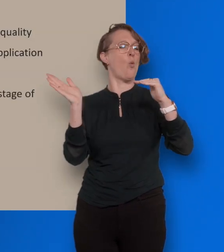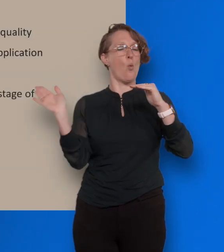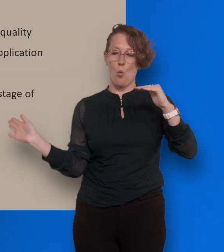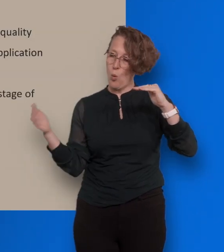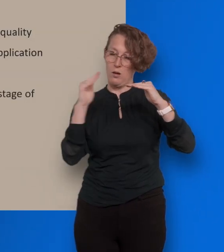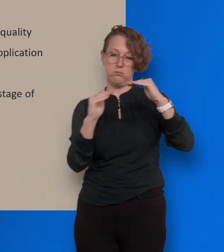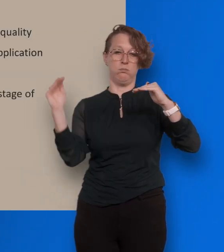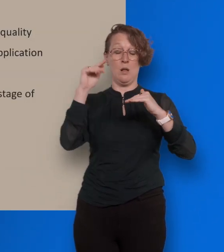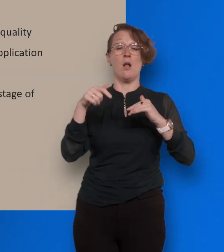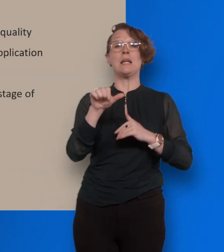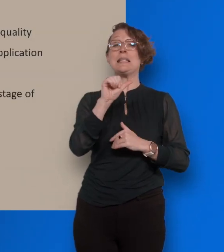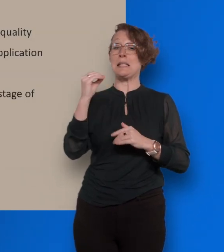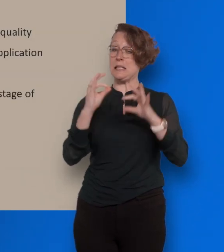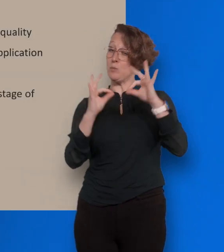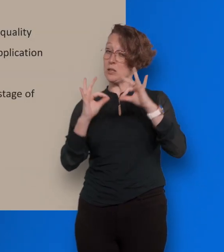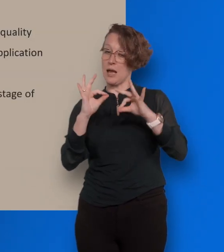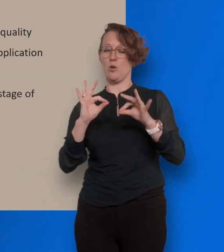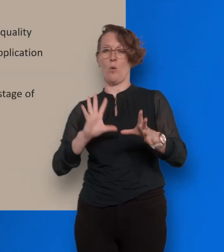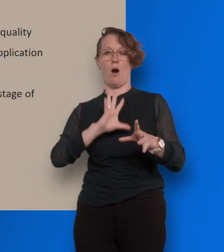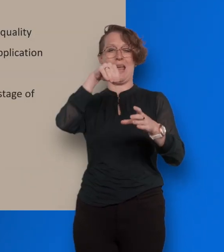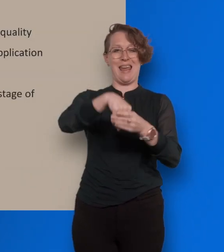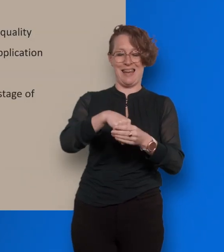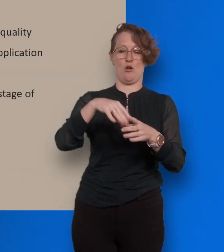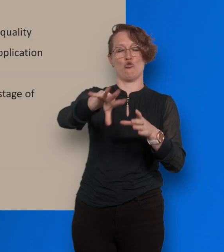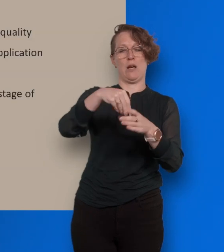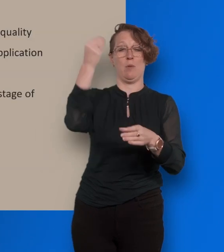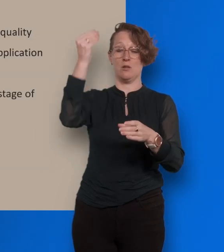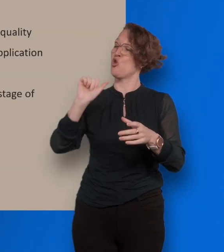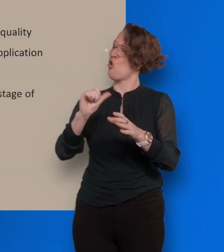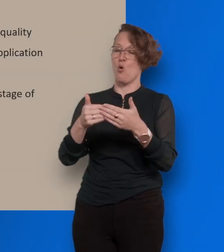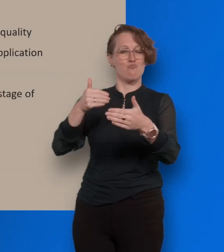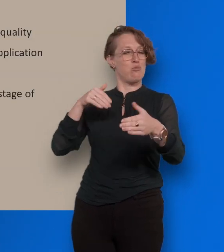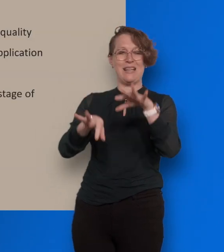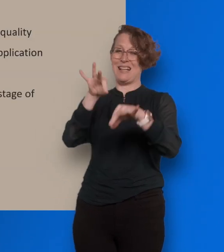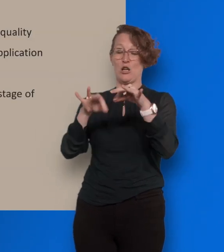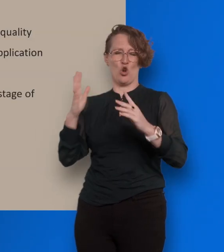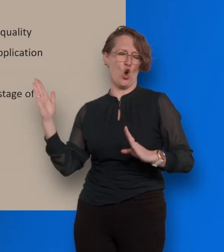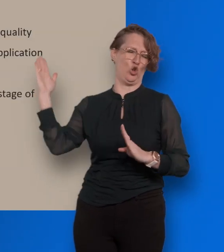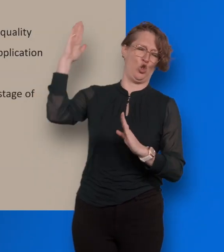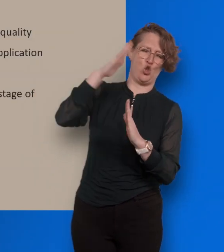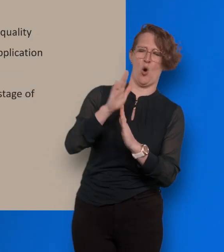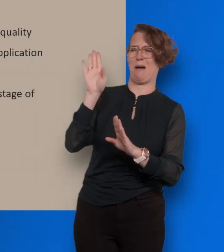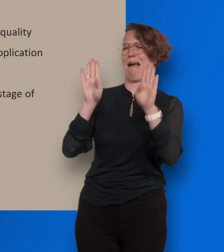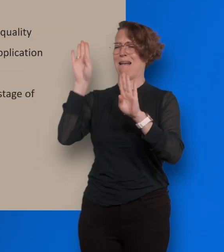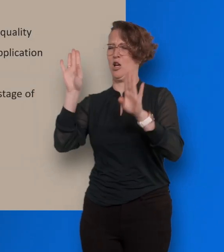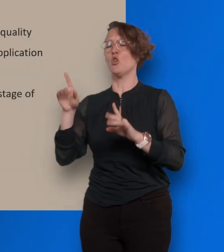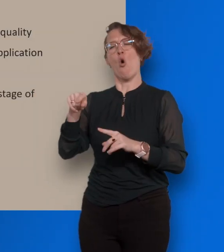then entered into the randomised allocation. There is no pre-selection of the top candidates to be funded. What